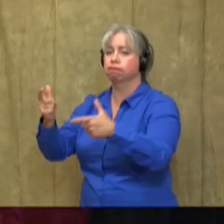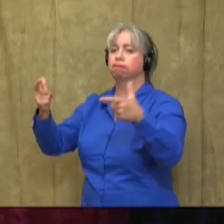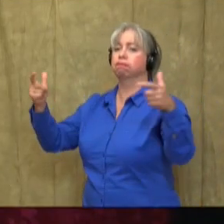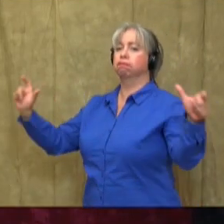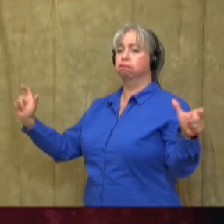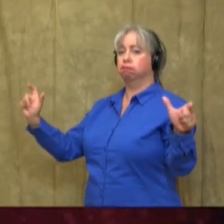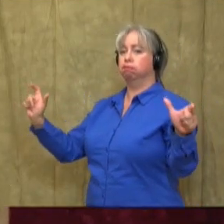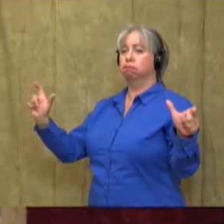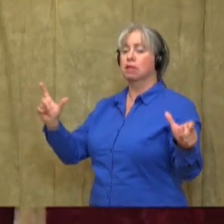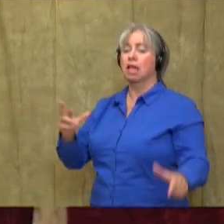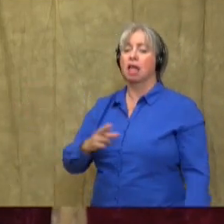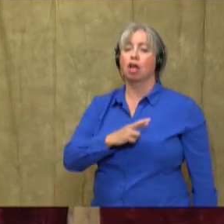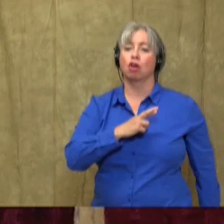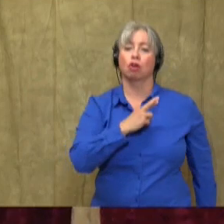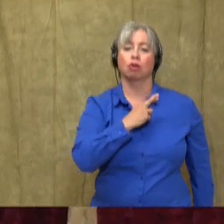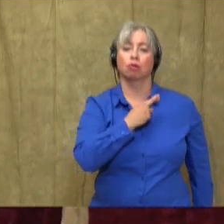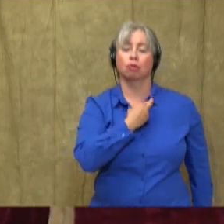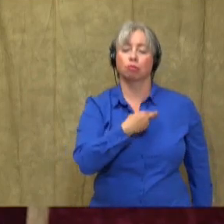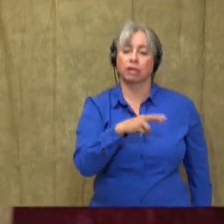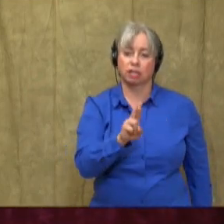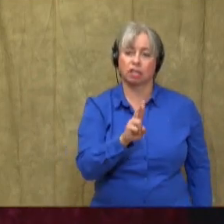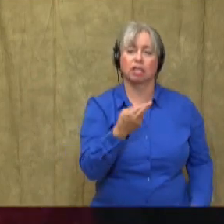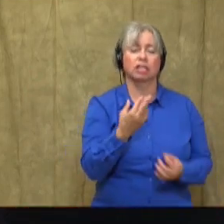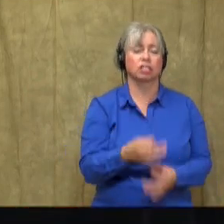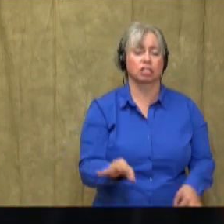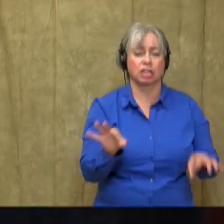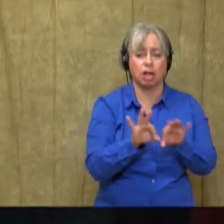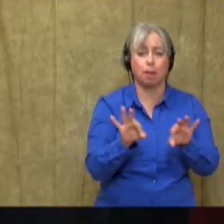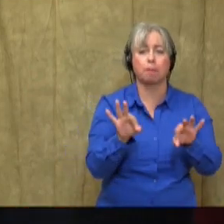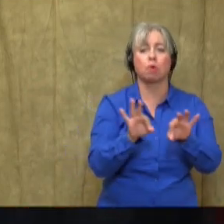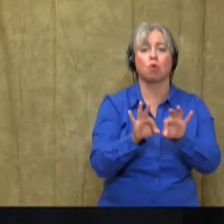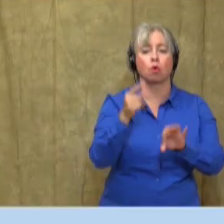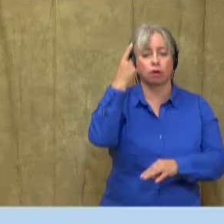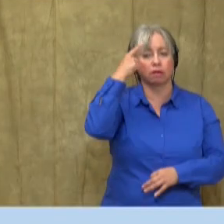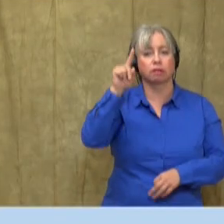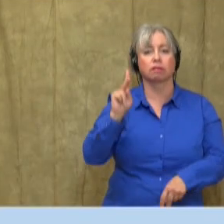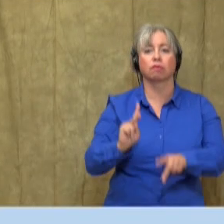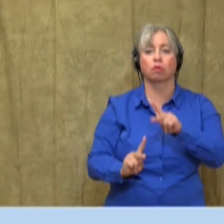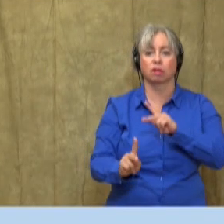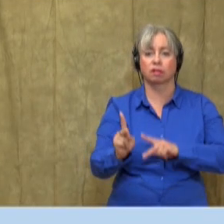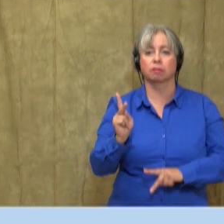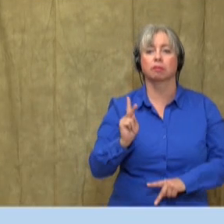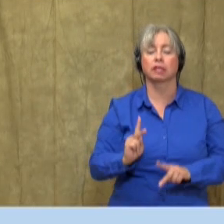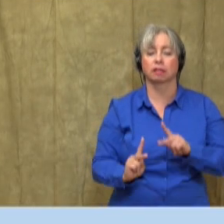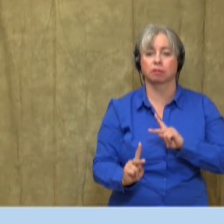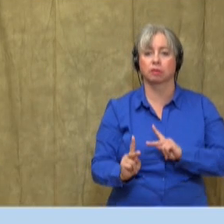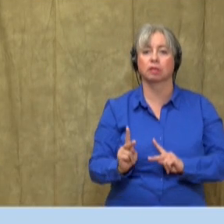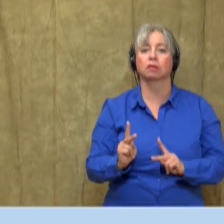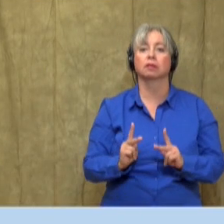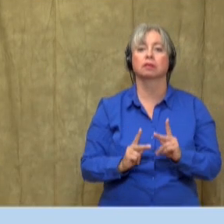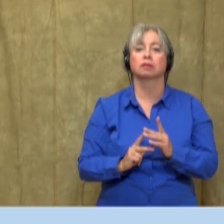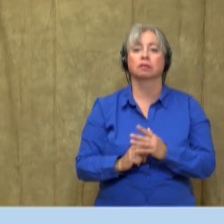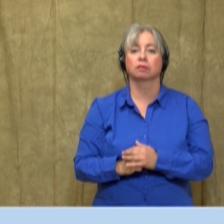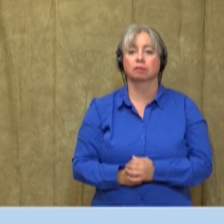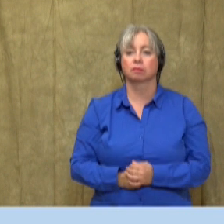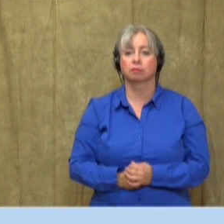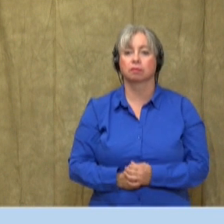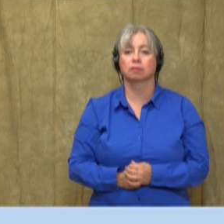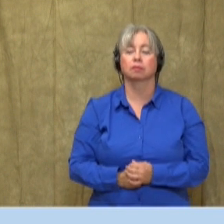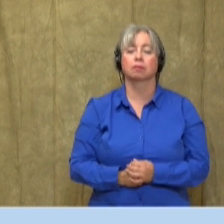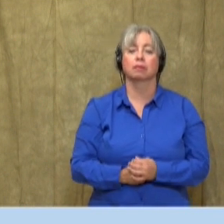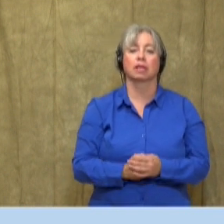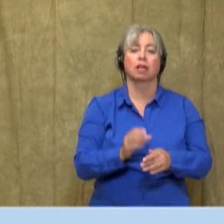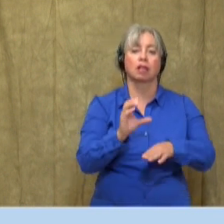was extremely important to the people of the medieval times. Many of the churches were built in the Middle Ages in these